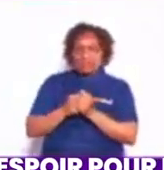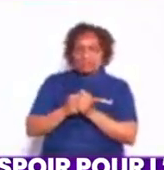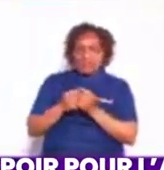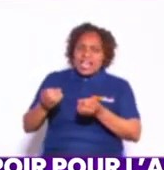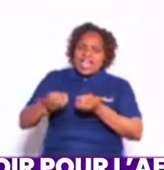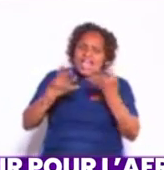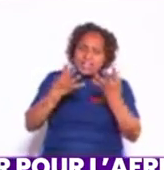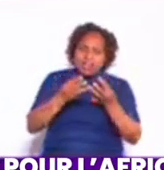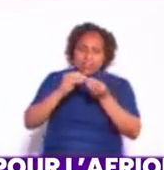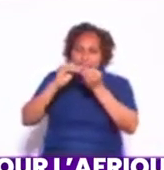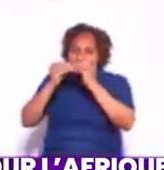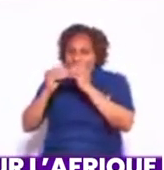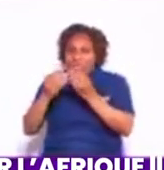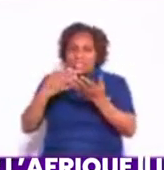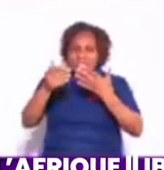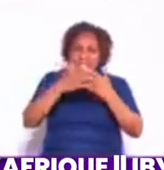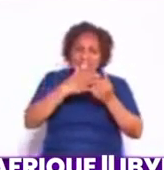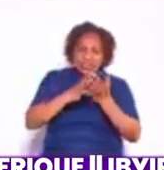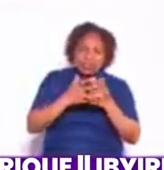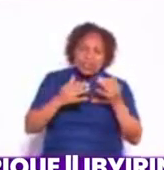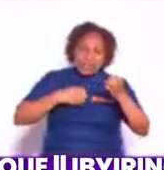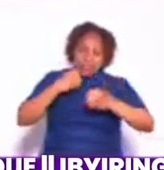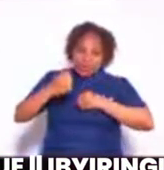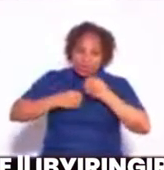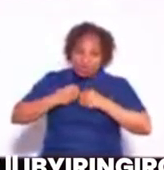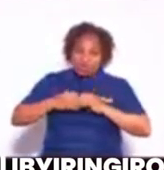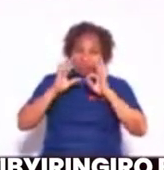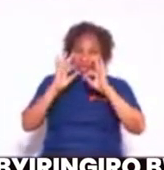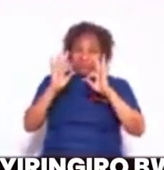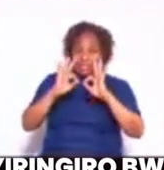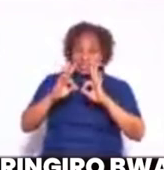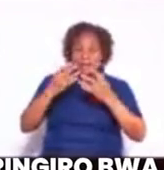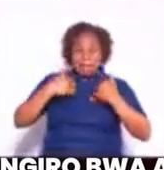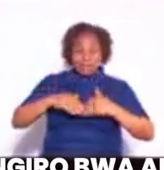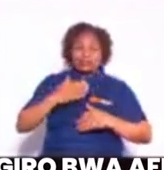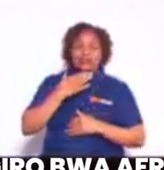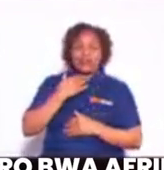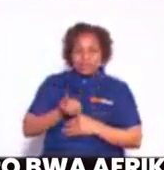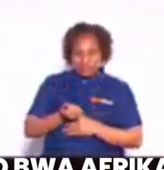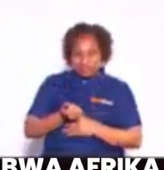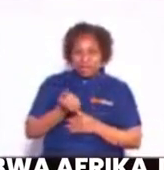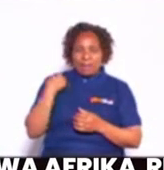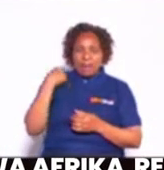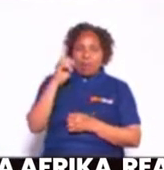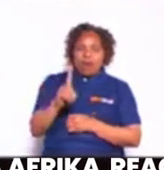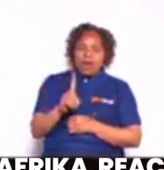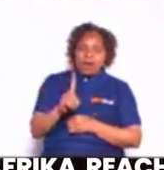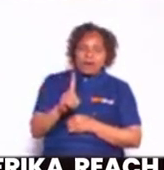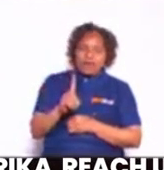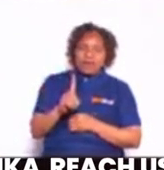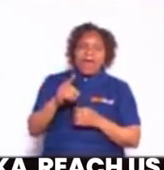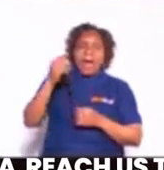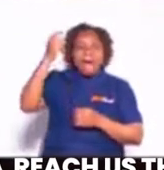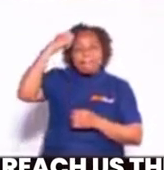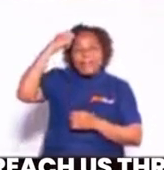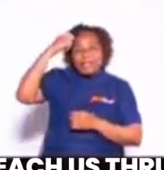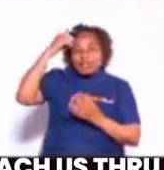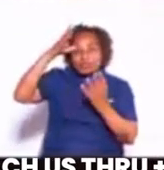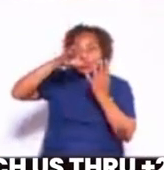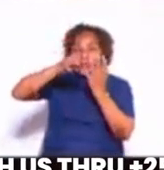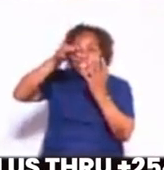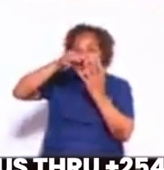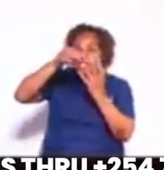some key signs and examples of emotional intelligence and personal mature. Number one, an ability to identify